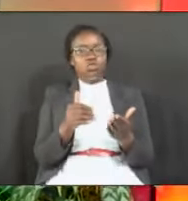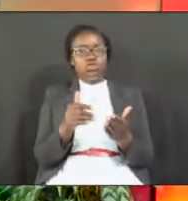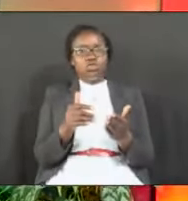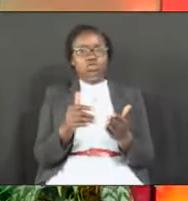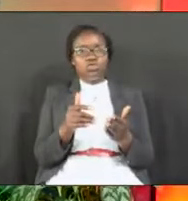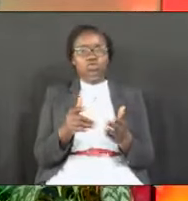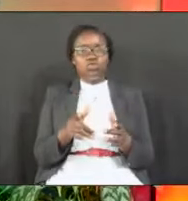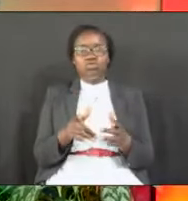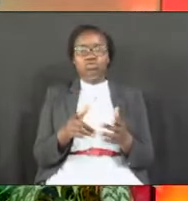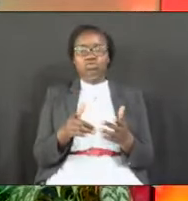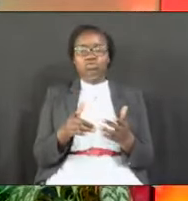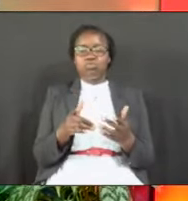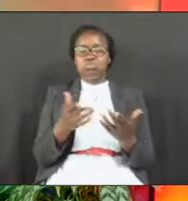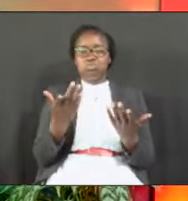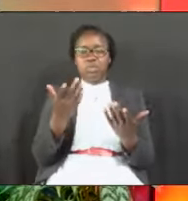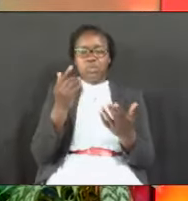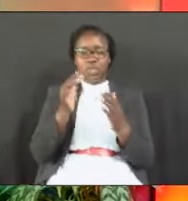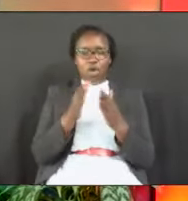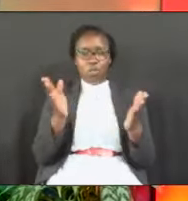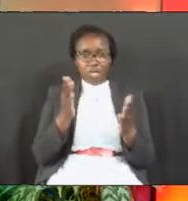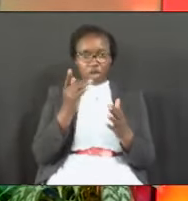of the eye.